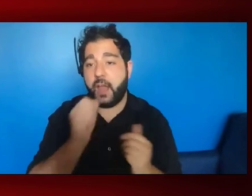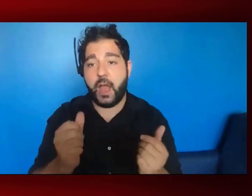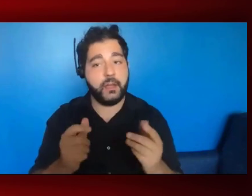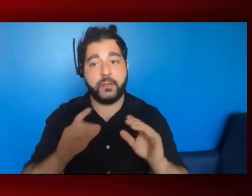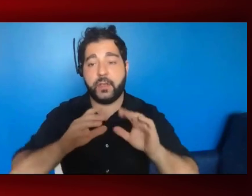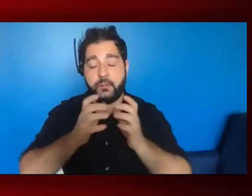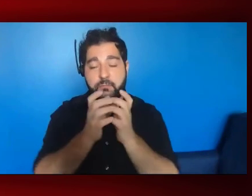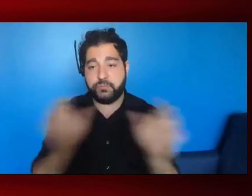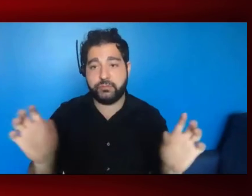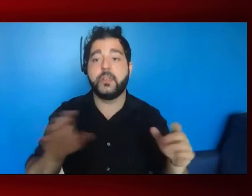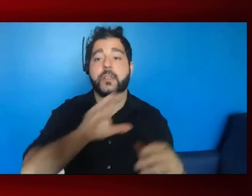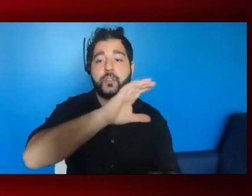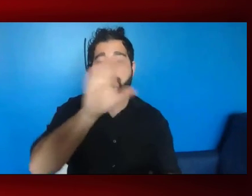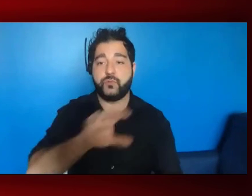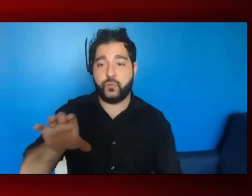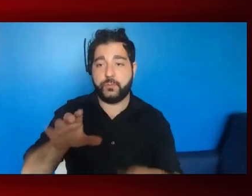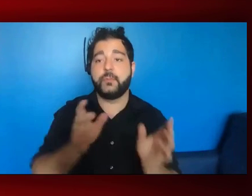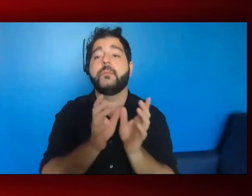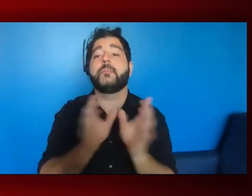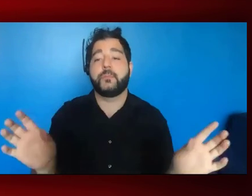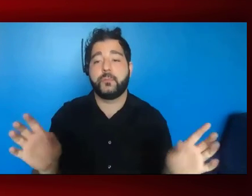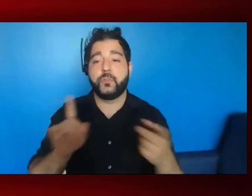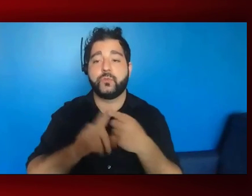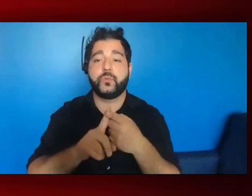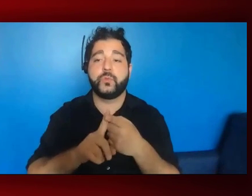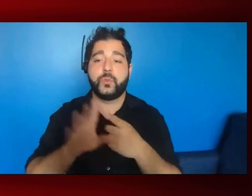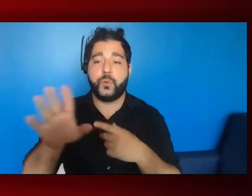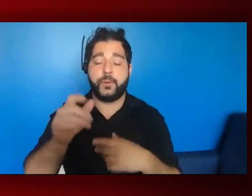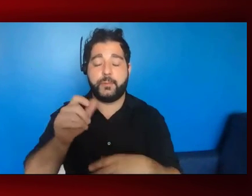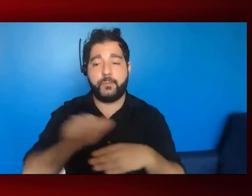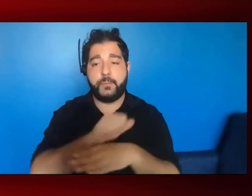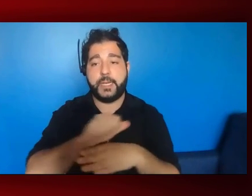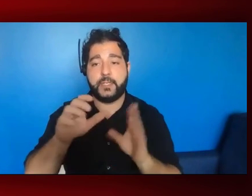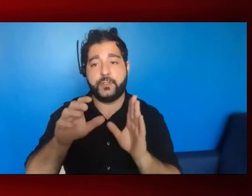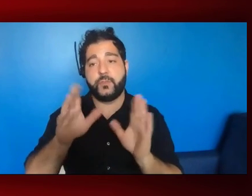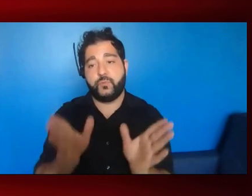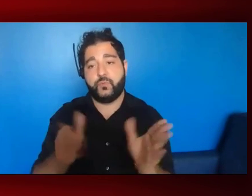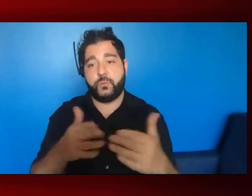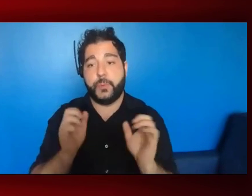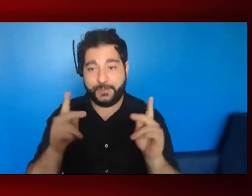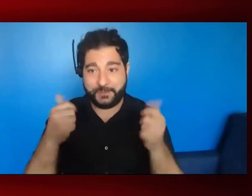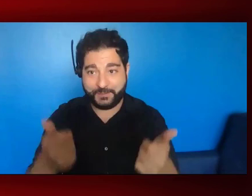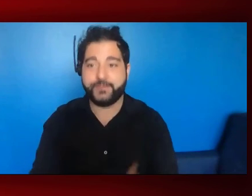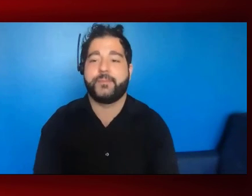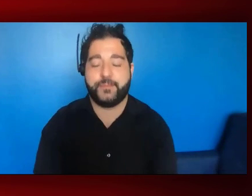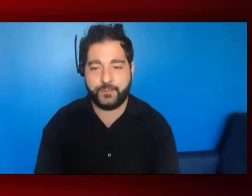people from the Zoom platform into your practice rooms.